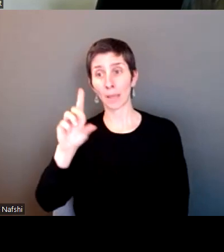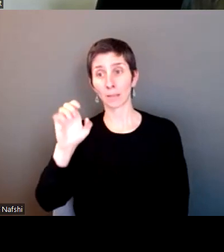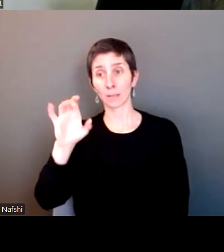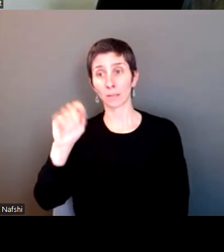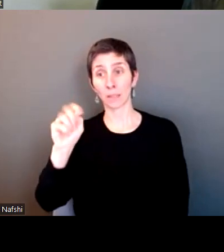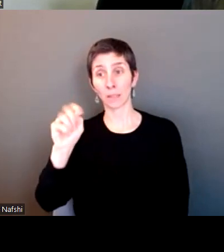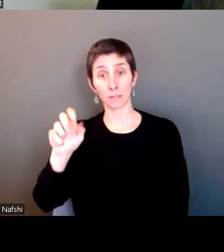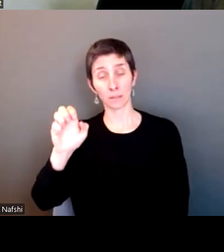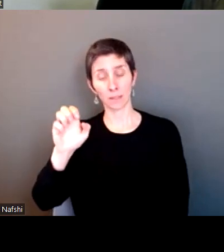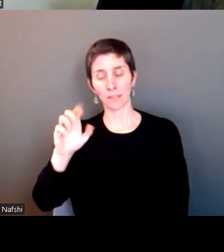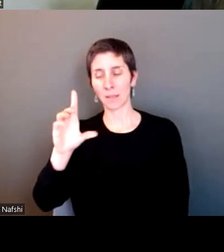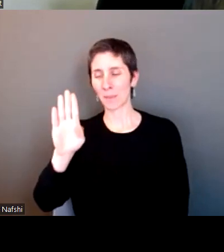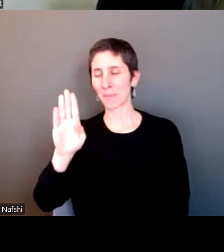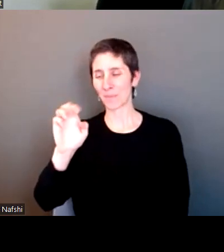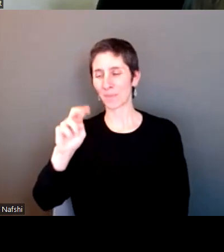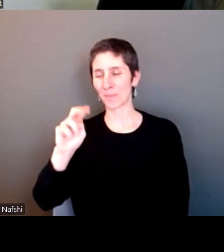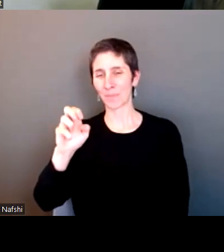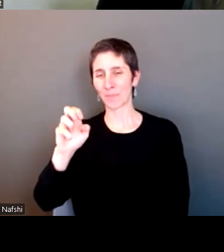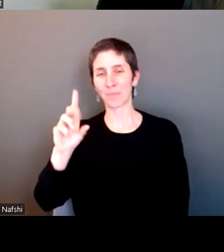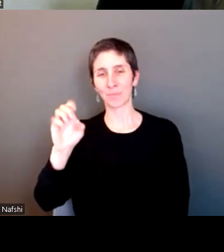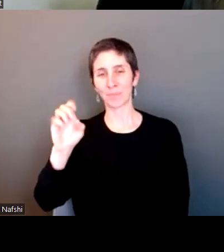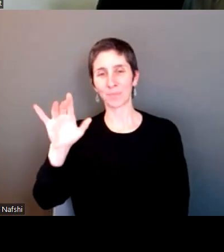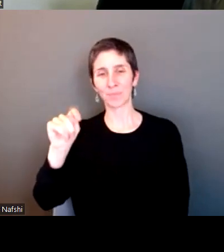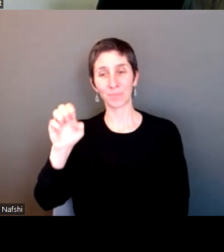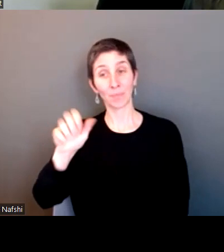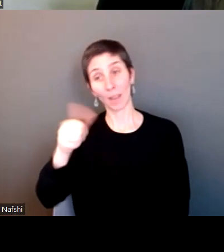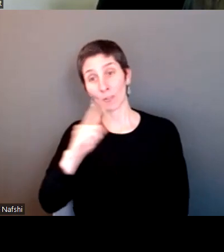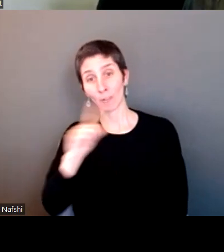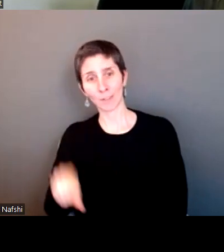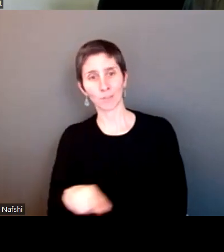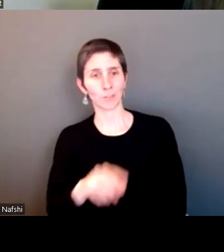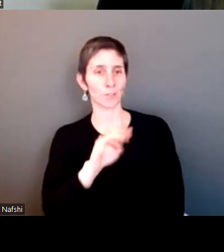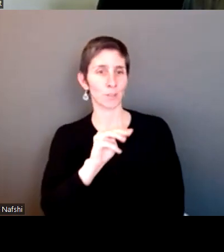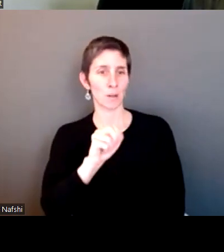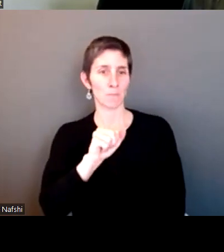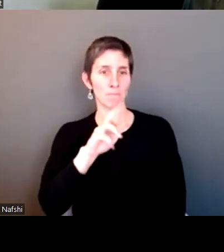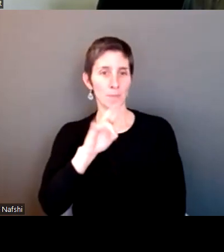I can say from here at the Unison Elder Abuse Shelter,